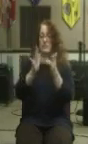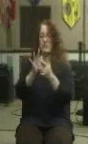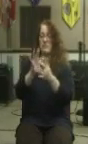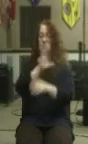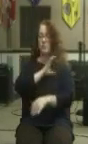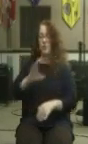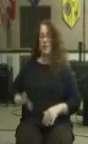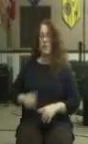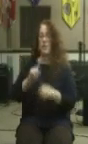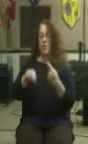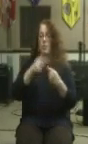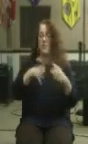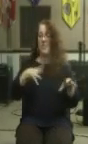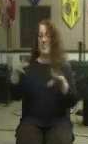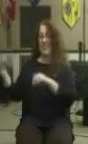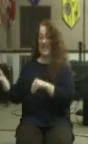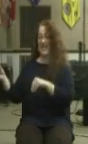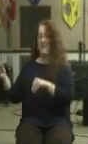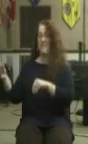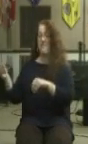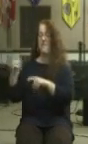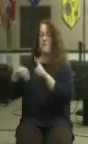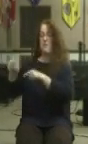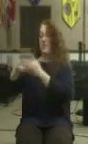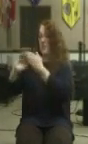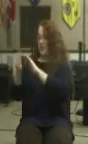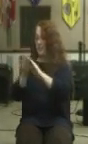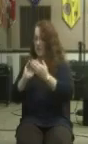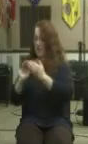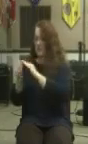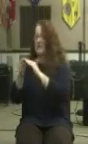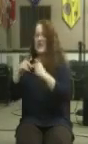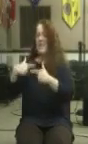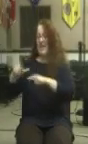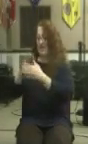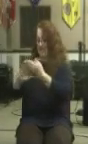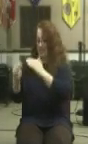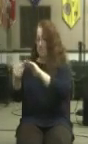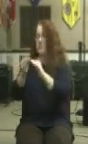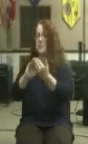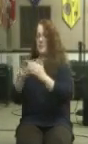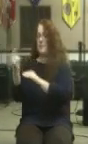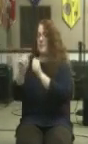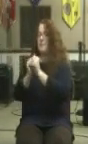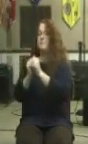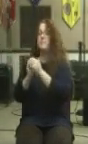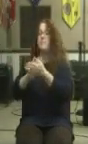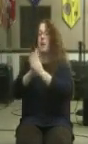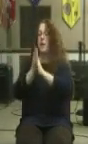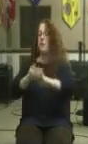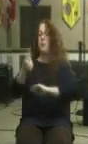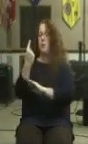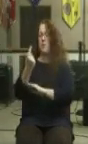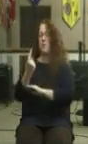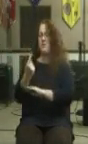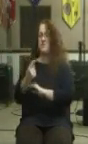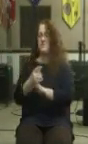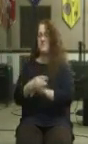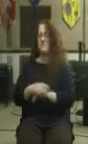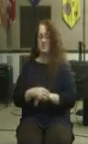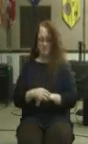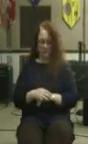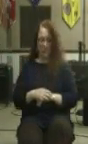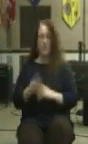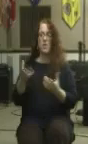the church, Jesus Christ. That when we leave this body and we go to a community, Lord God, let this community be one as you and I are